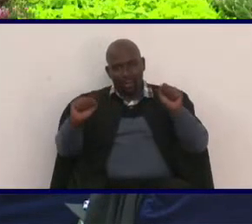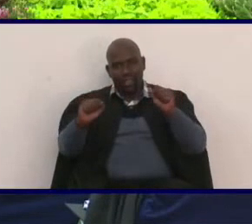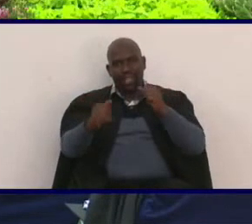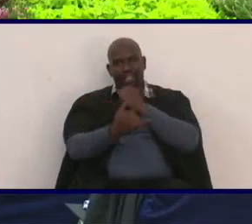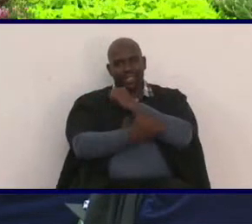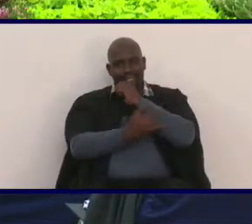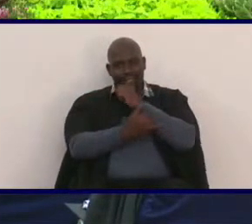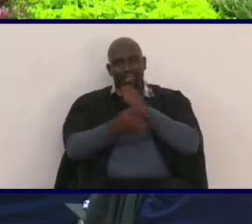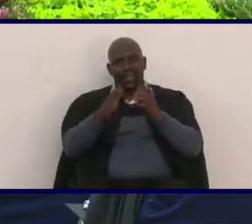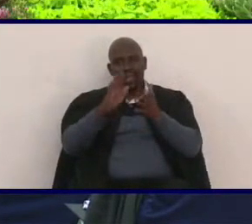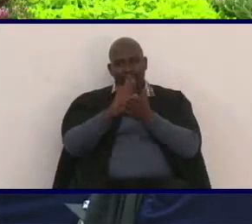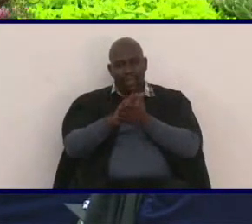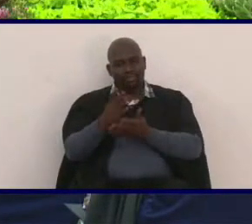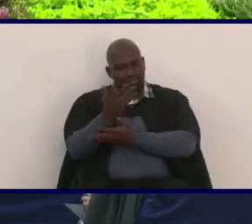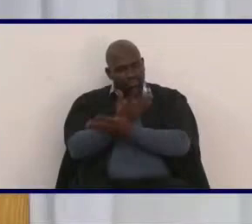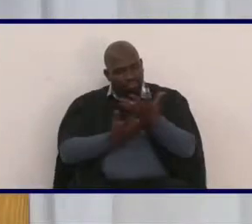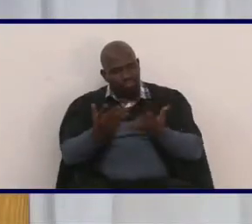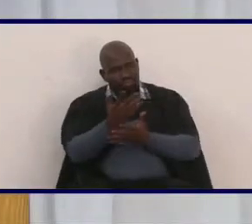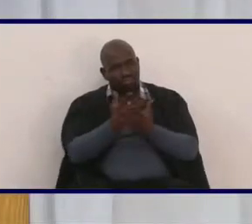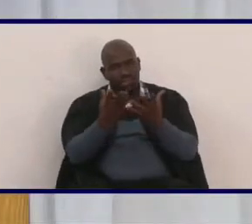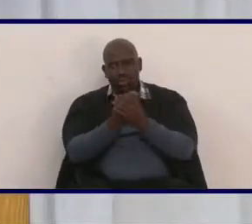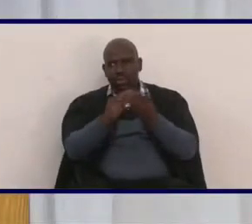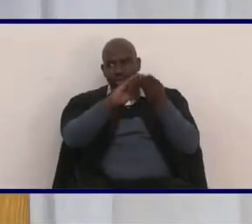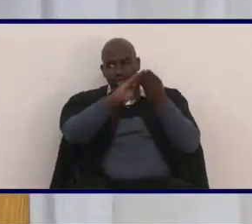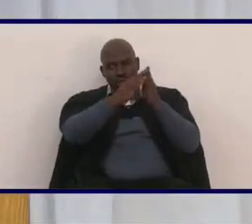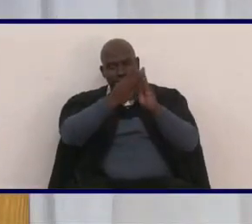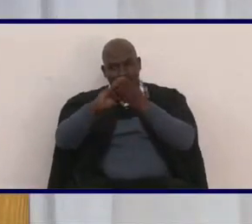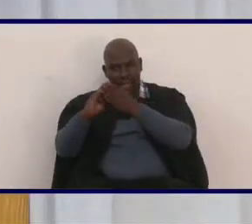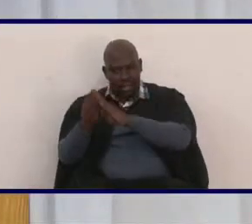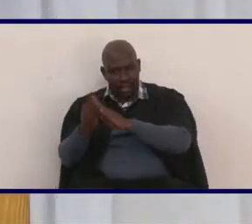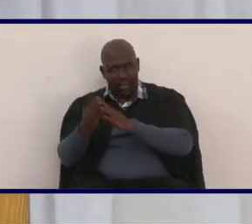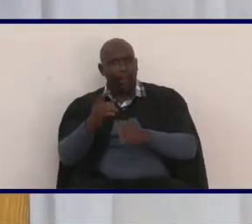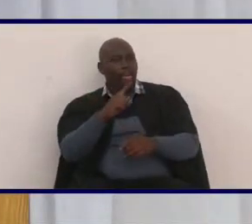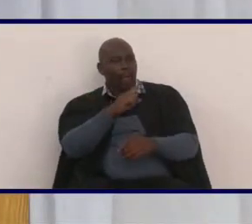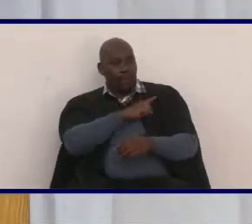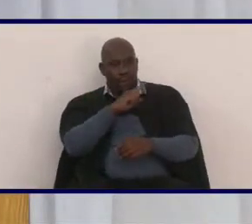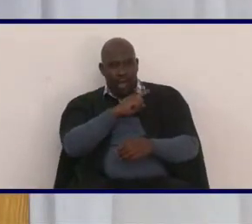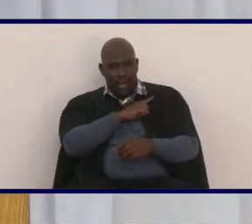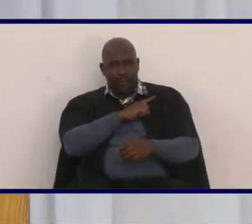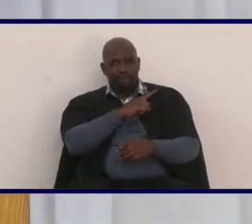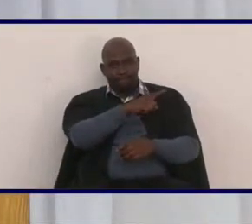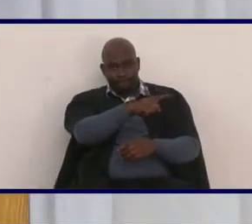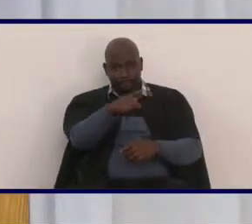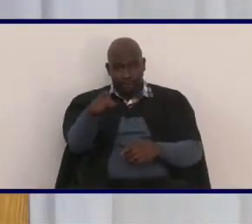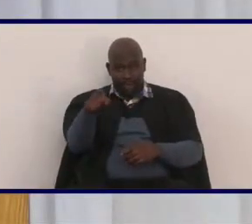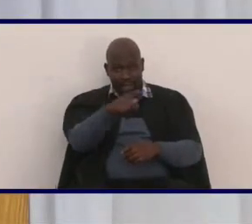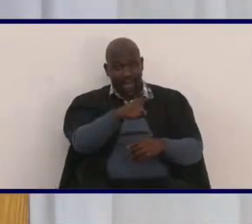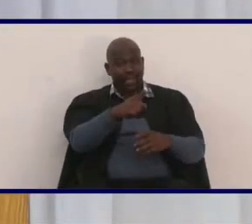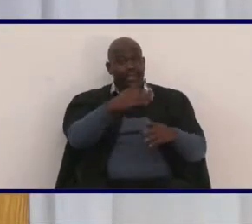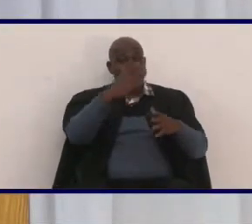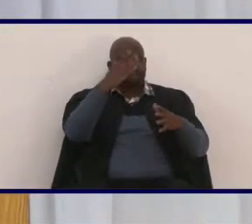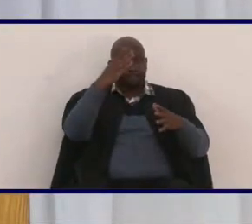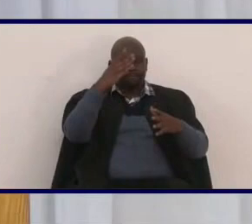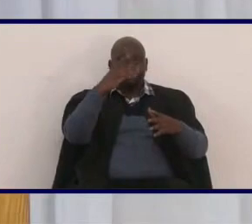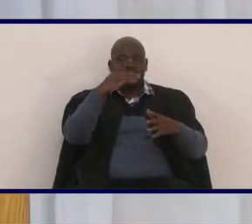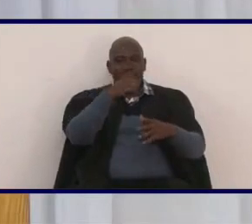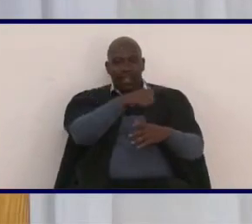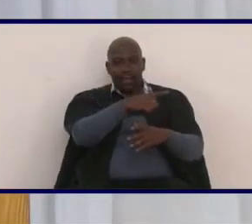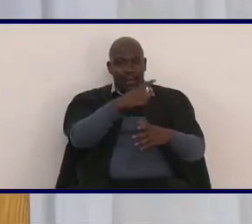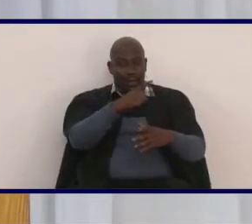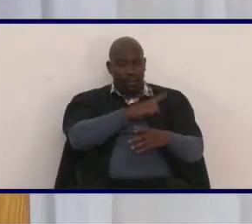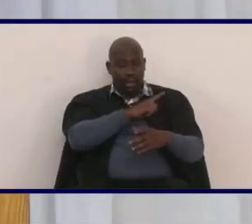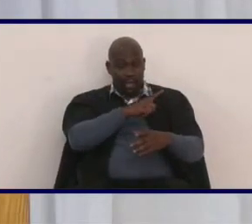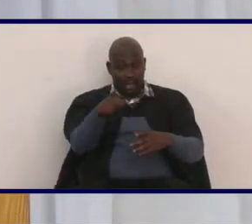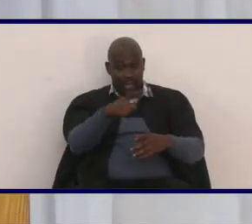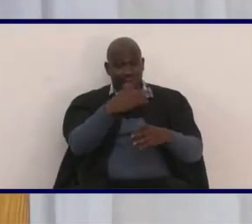engaging with society. Because of you, these functions, in a strange, extraordinary